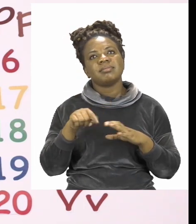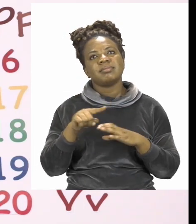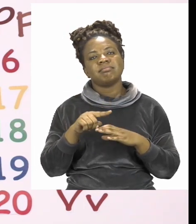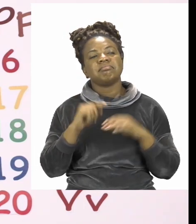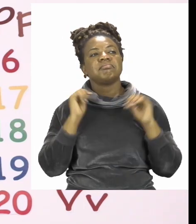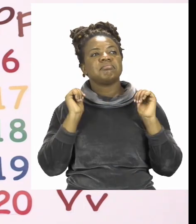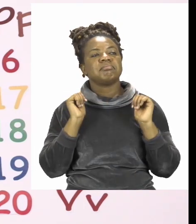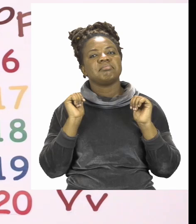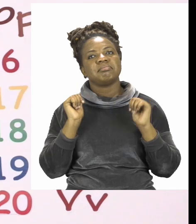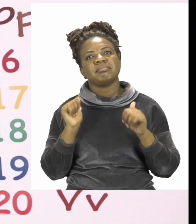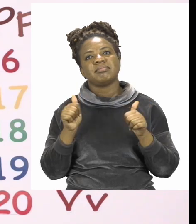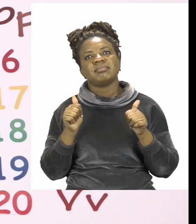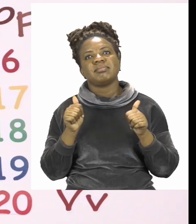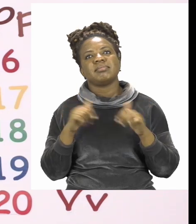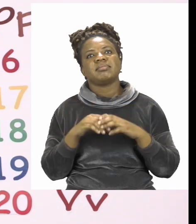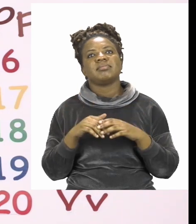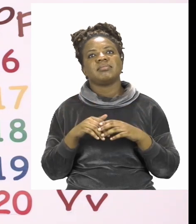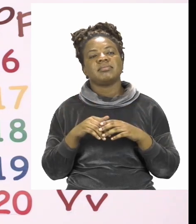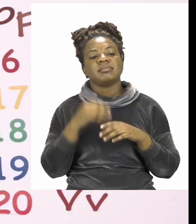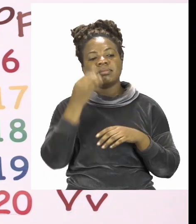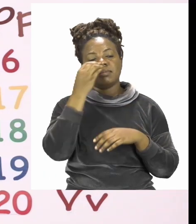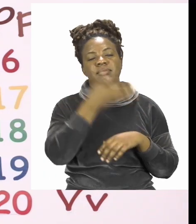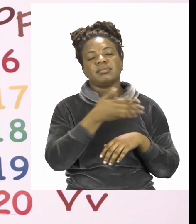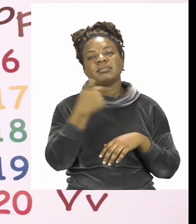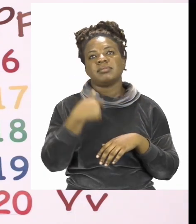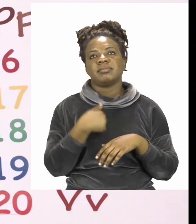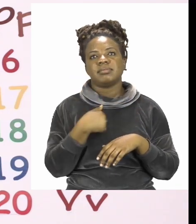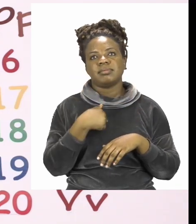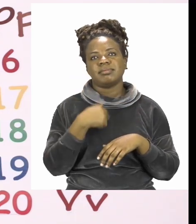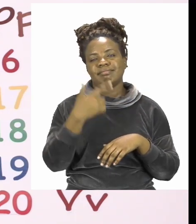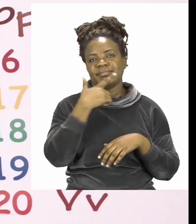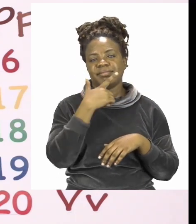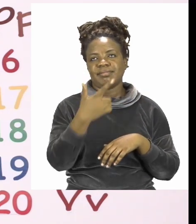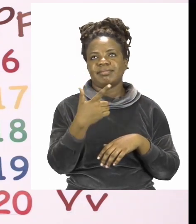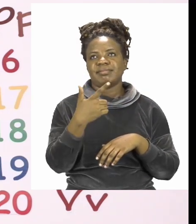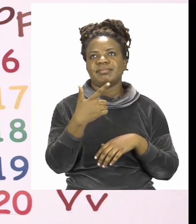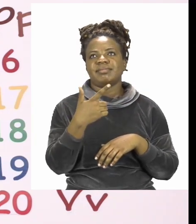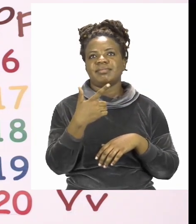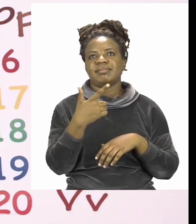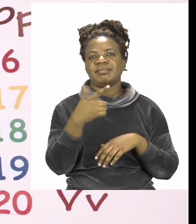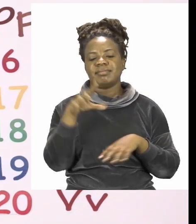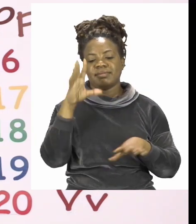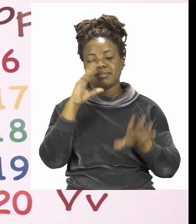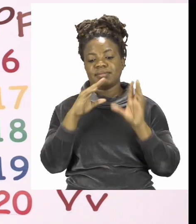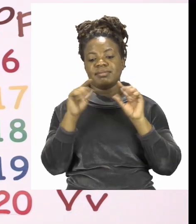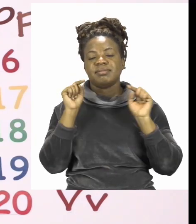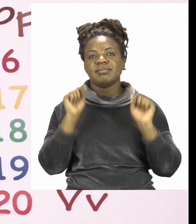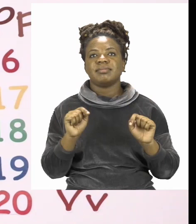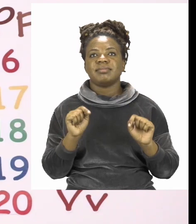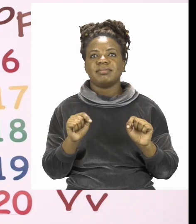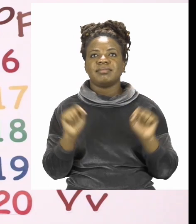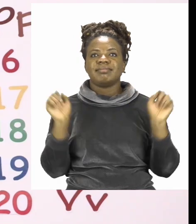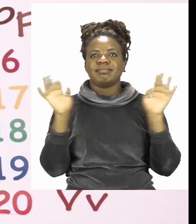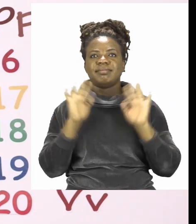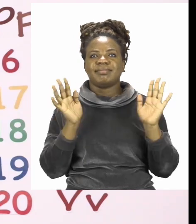So, from Sashi and I, we would like to say thank you for joining us today